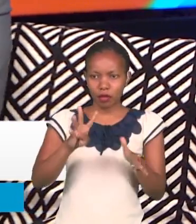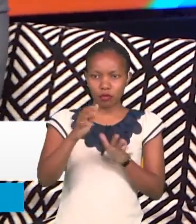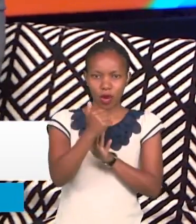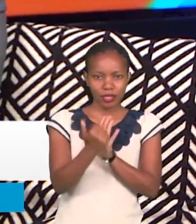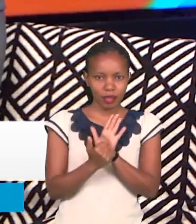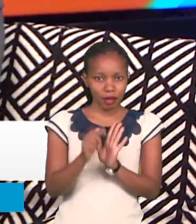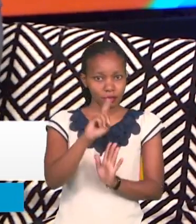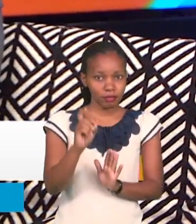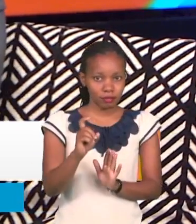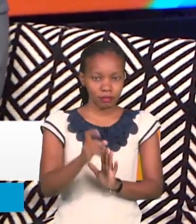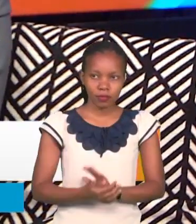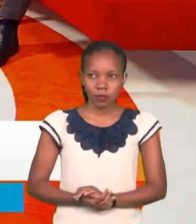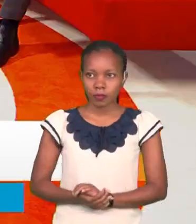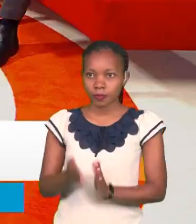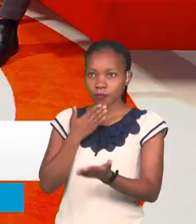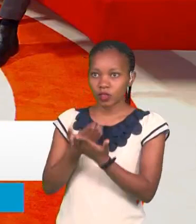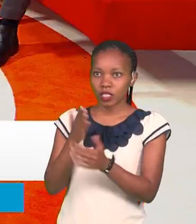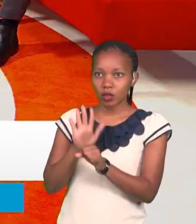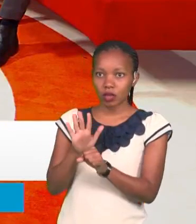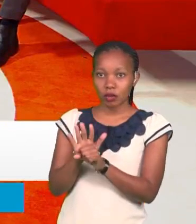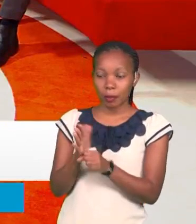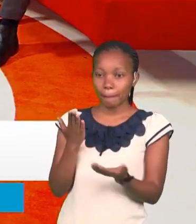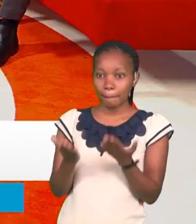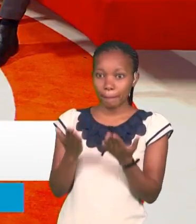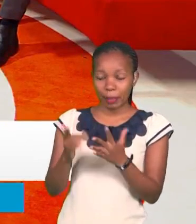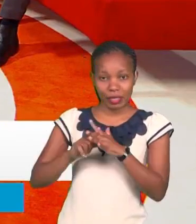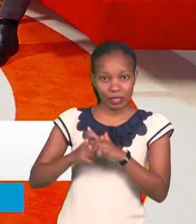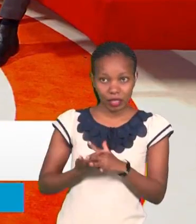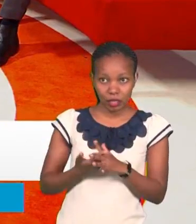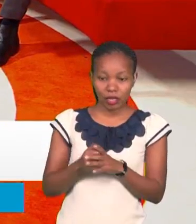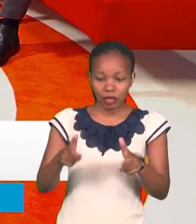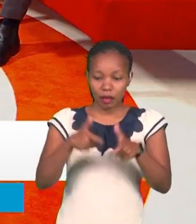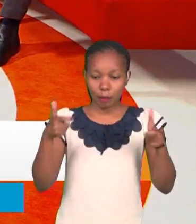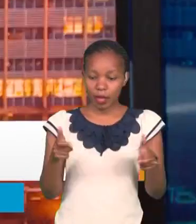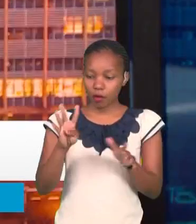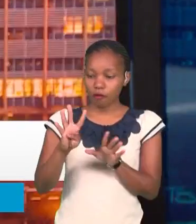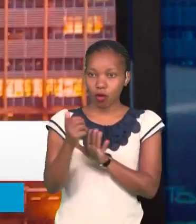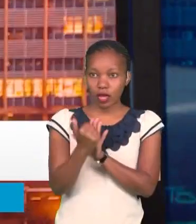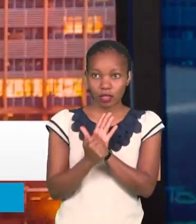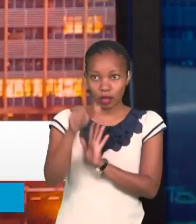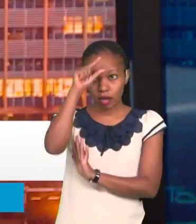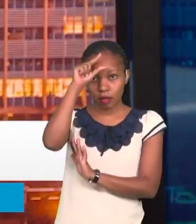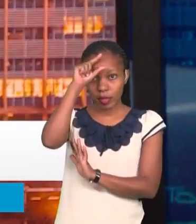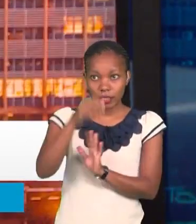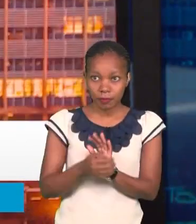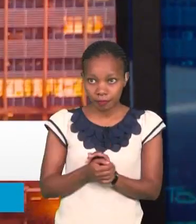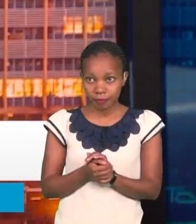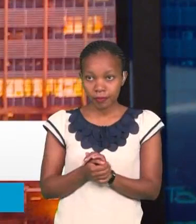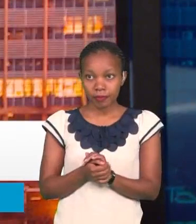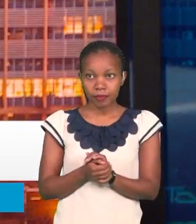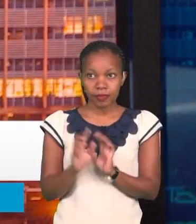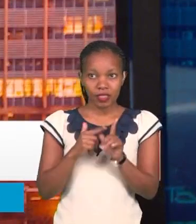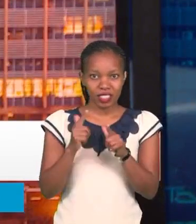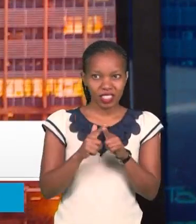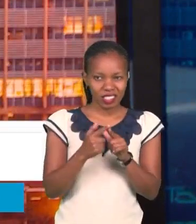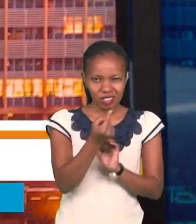at all? Thank you. Maybe to start is that the Big Four agenda, ideally, are a